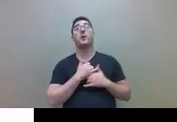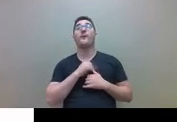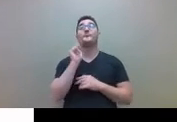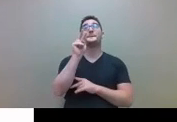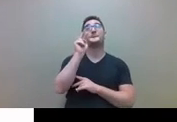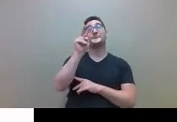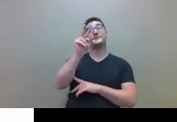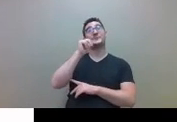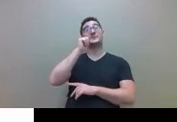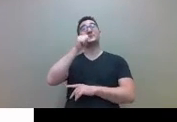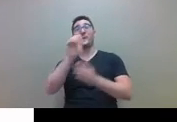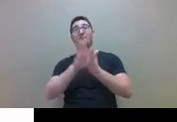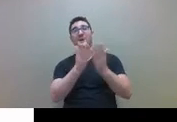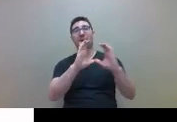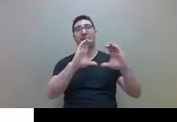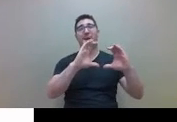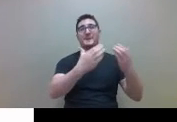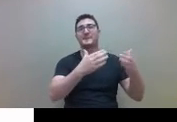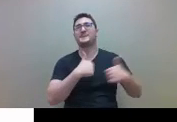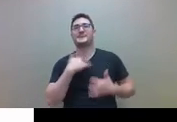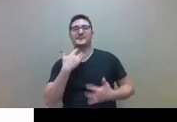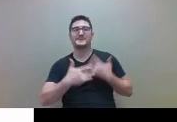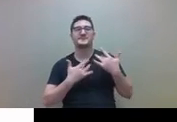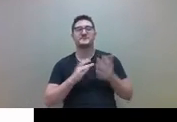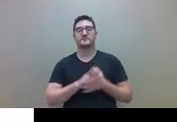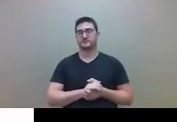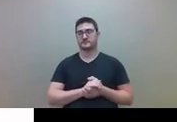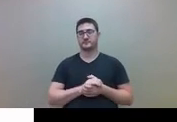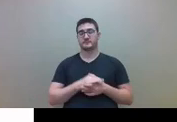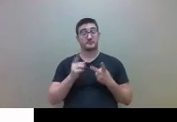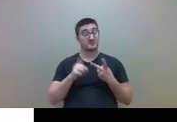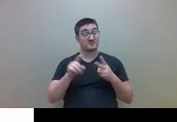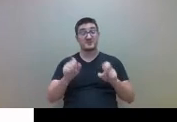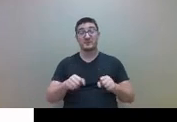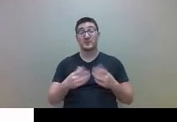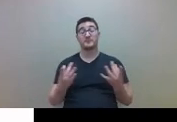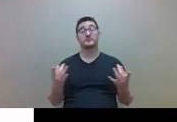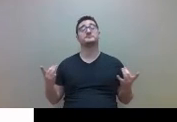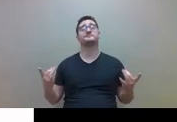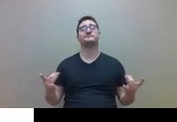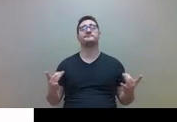cumulative effect meditation where you're outside in nature.